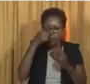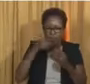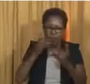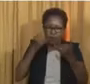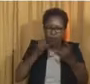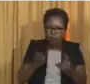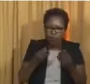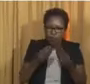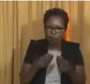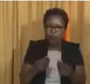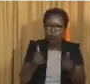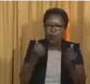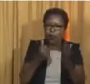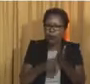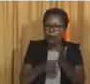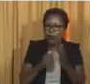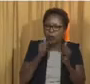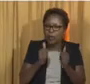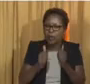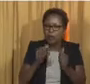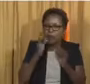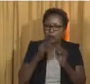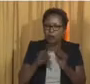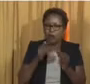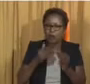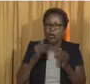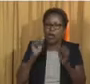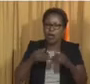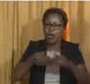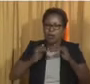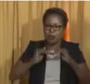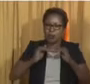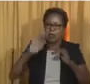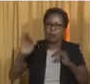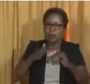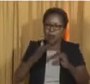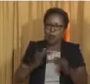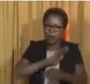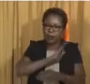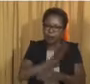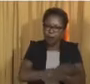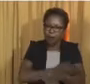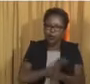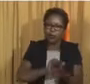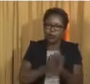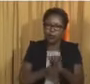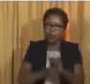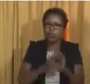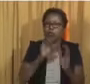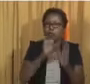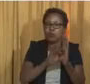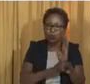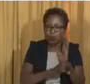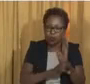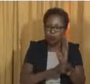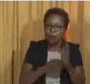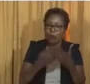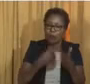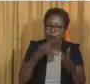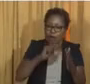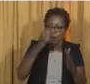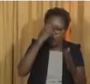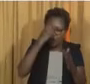were limits to Parliament's power to amend the Constitution. In a majority judgment of 7